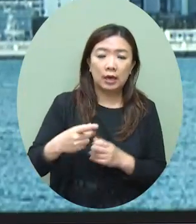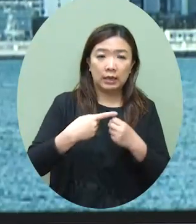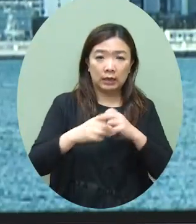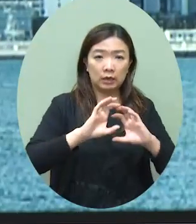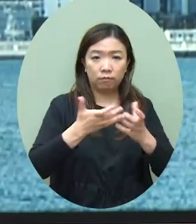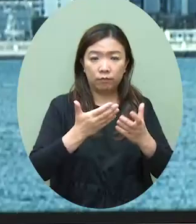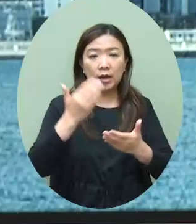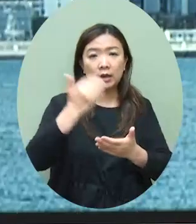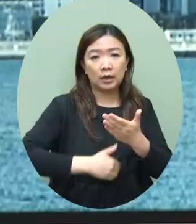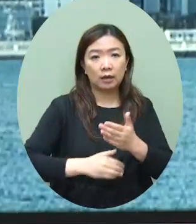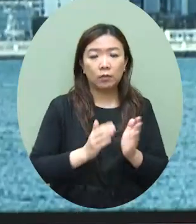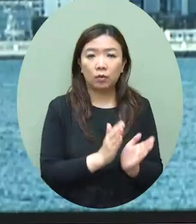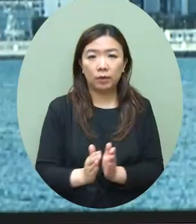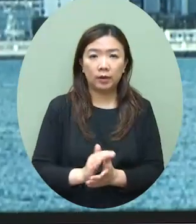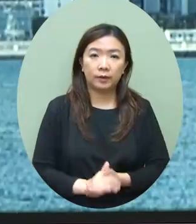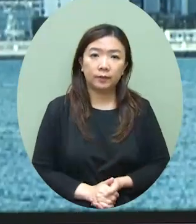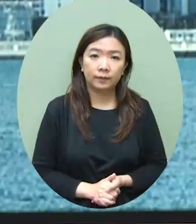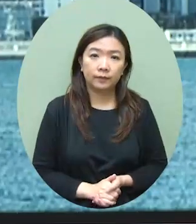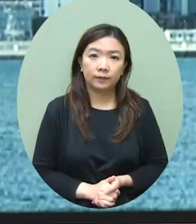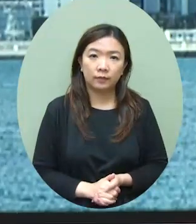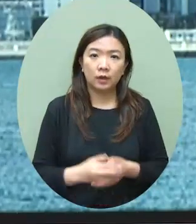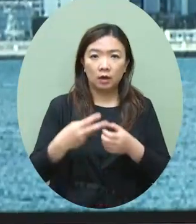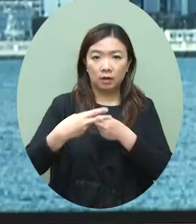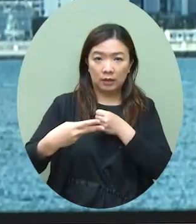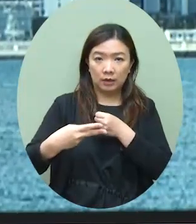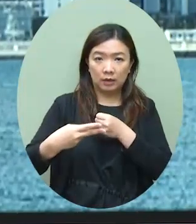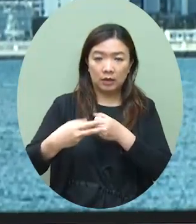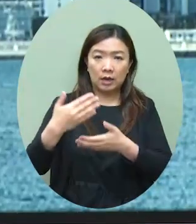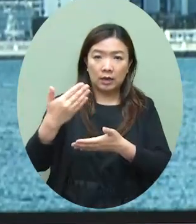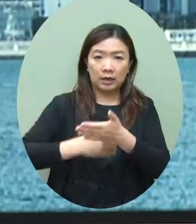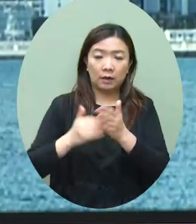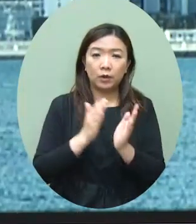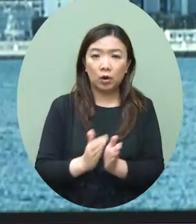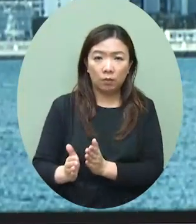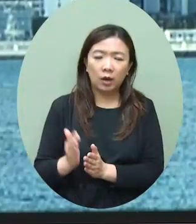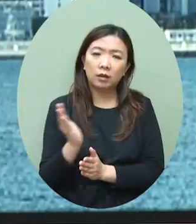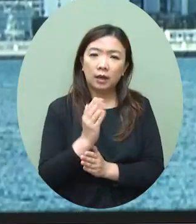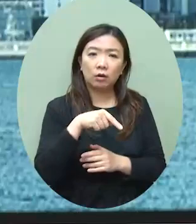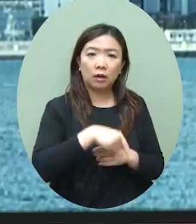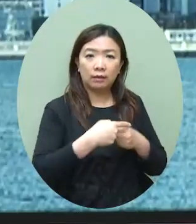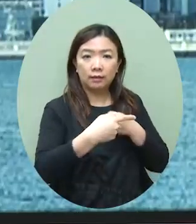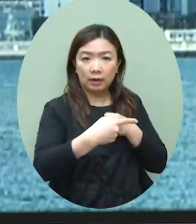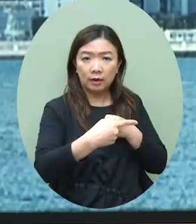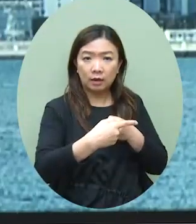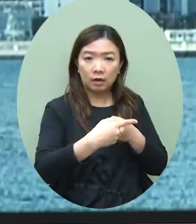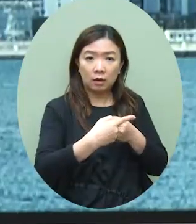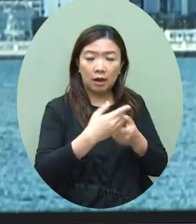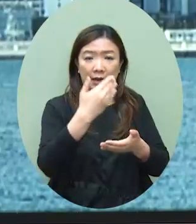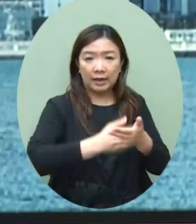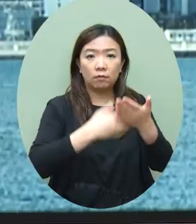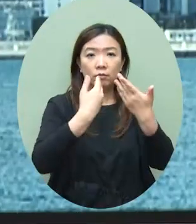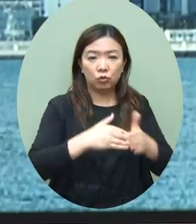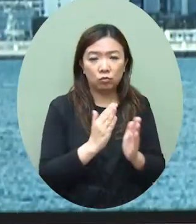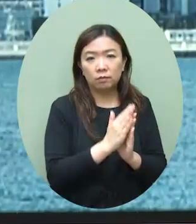to take place about a month from the first phase. That is maybe the second half of May.